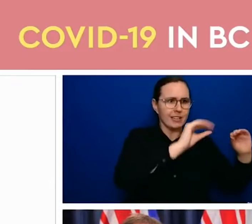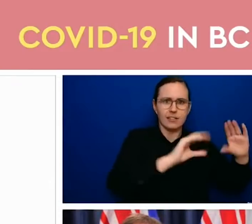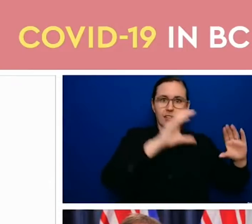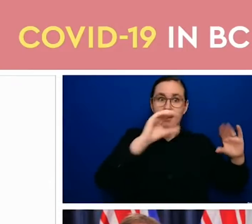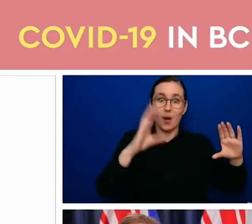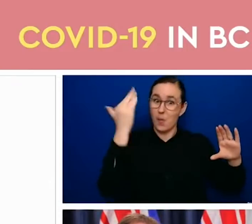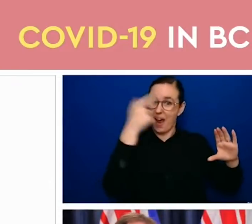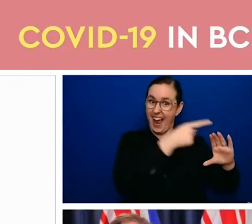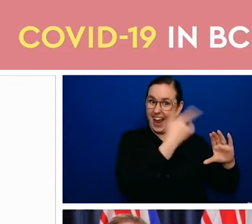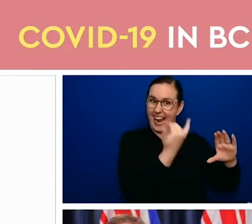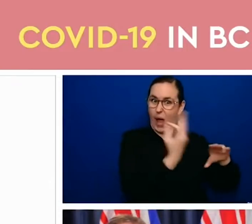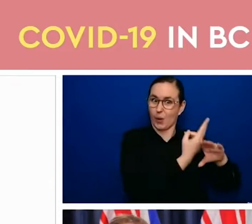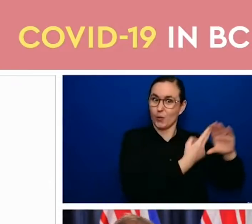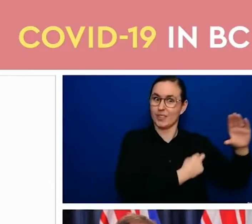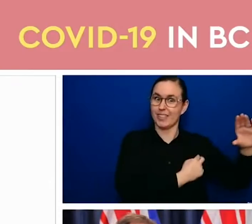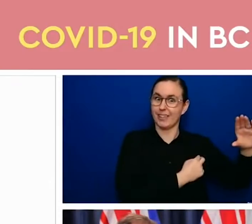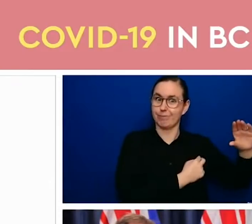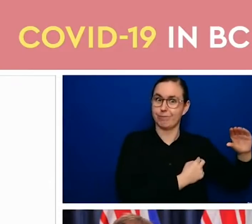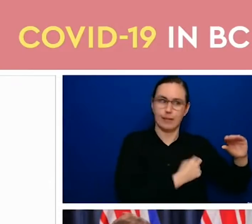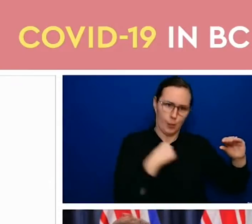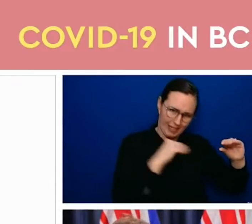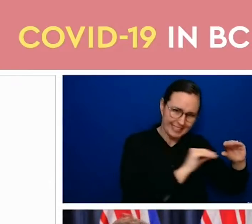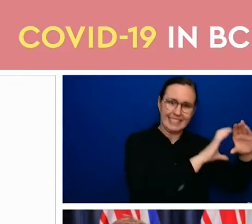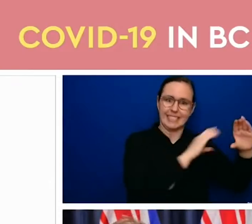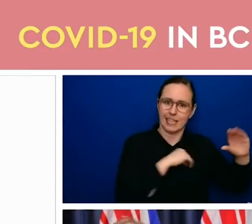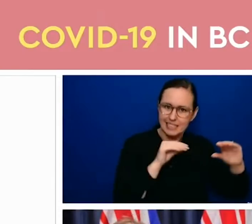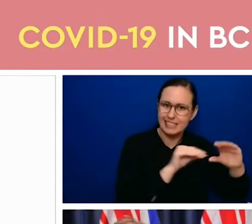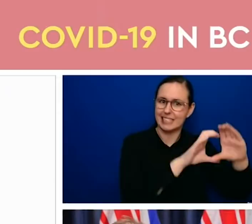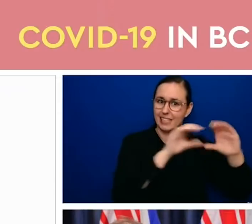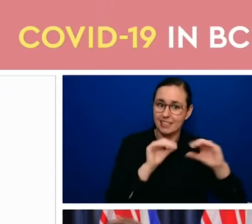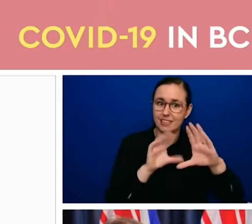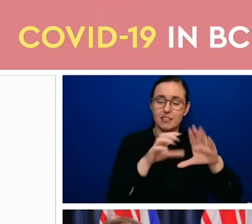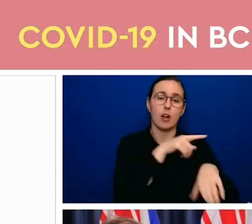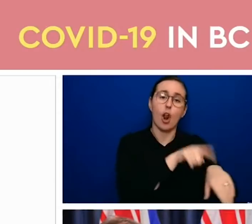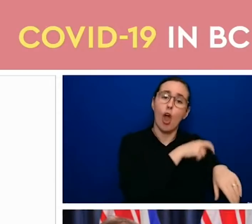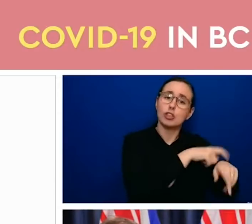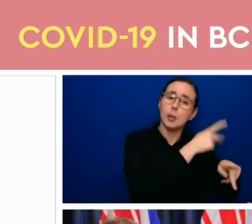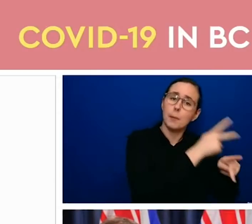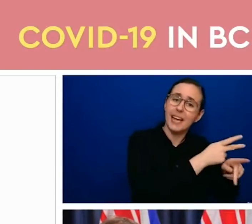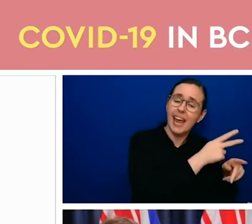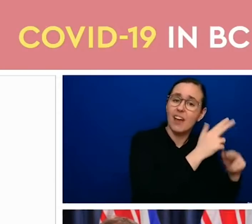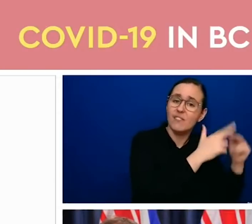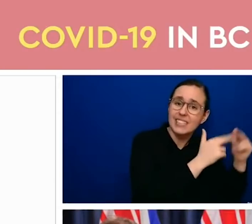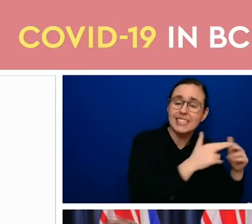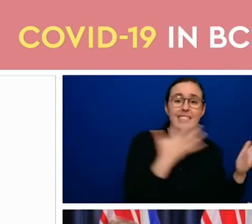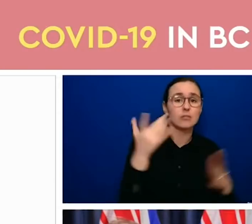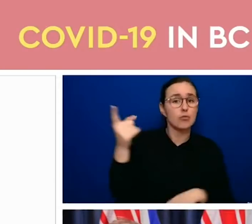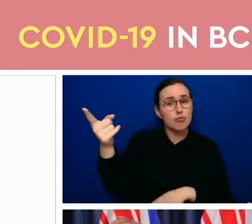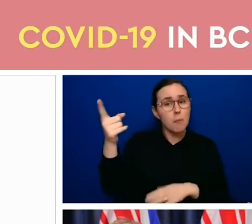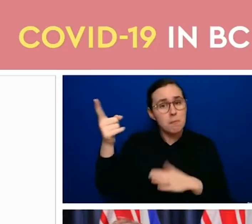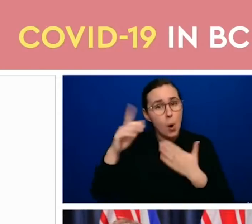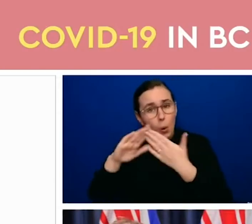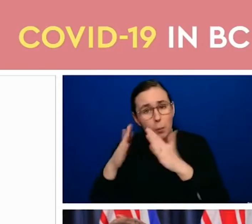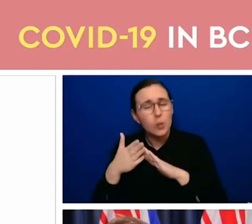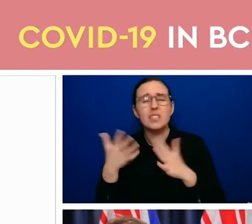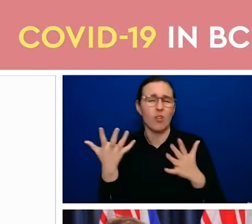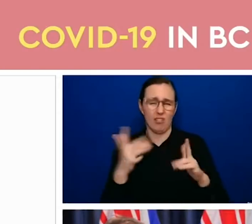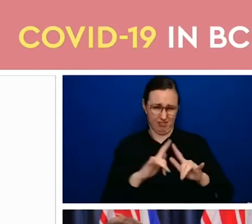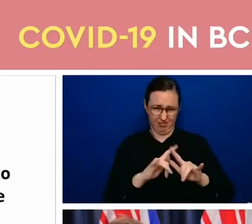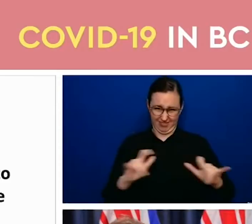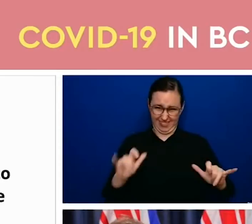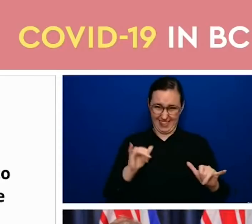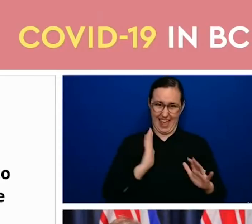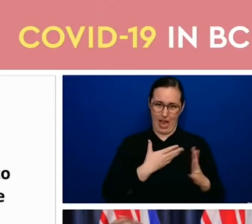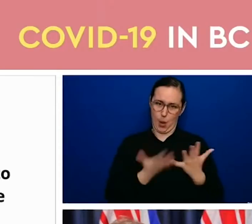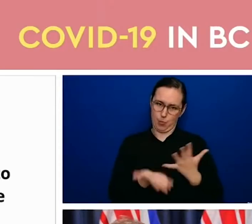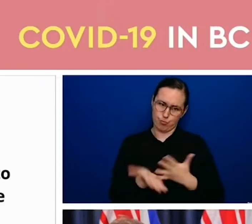care or remote communities or others. We're now, of course, expanding that strategy regarding